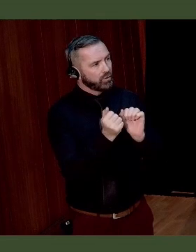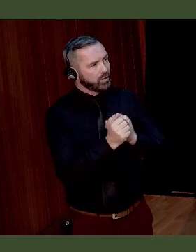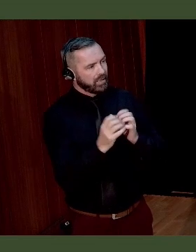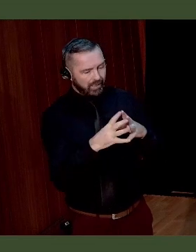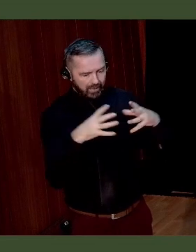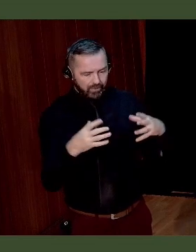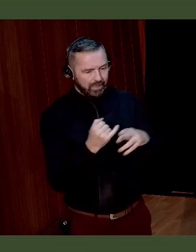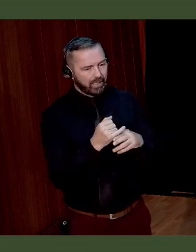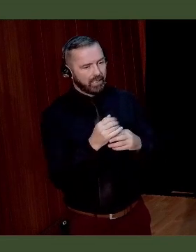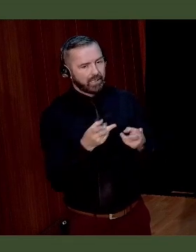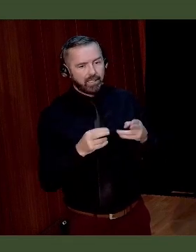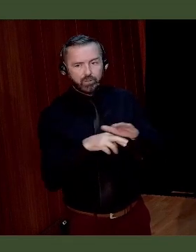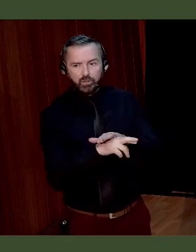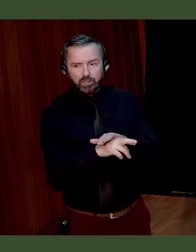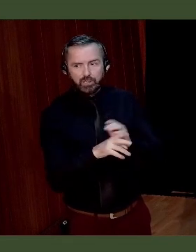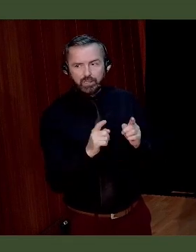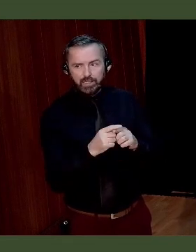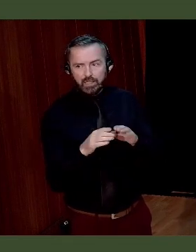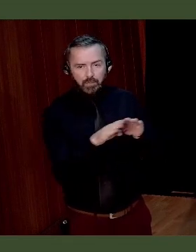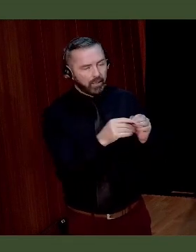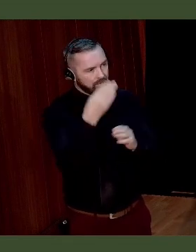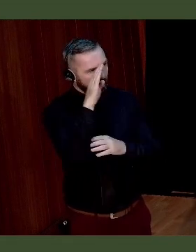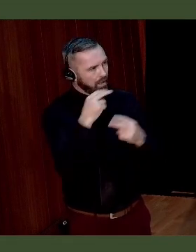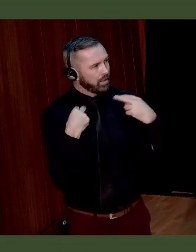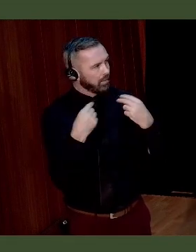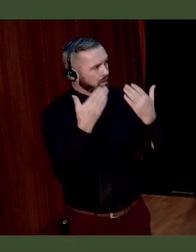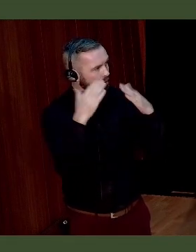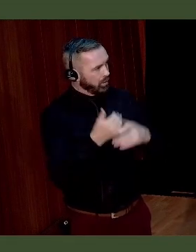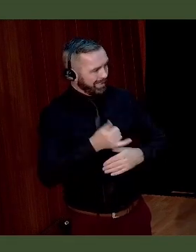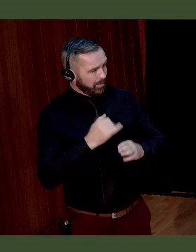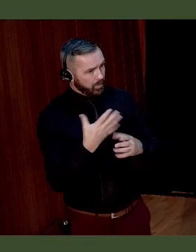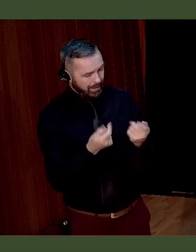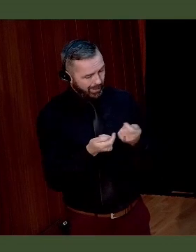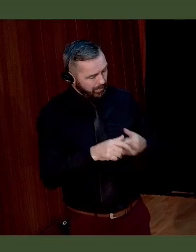in the editorials on the priority of the Irish language, as being shown ably